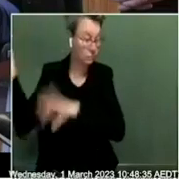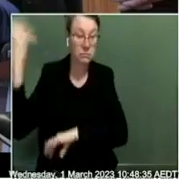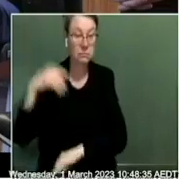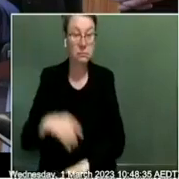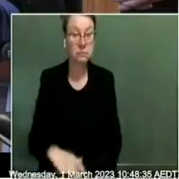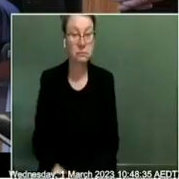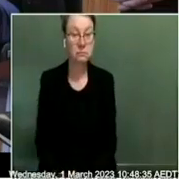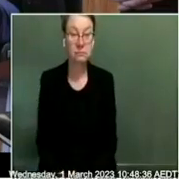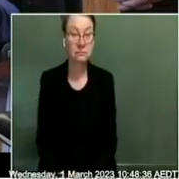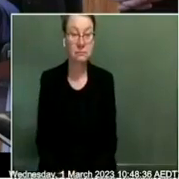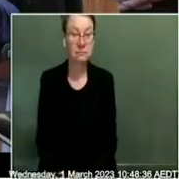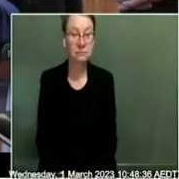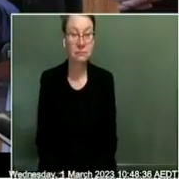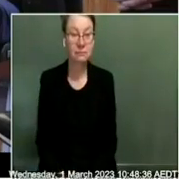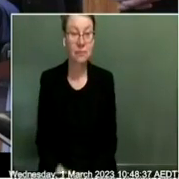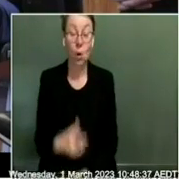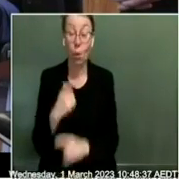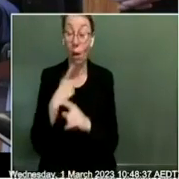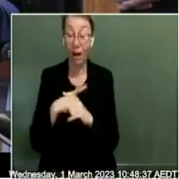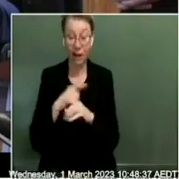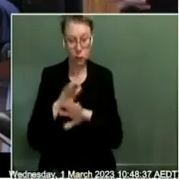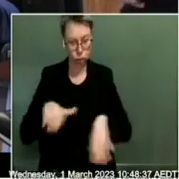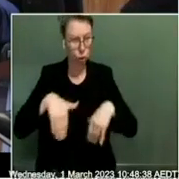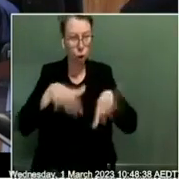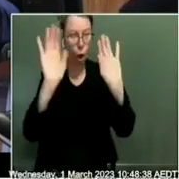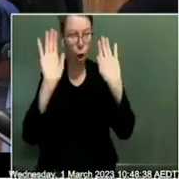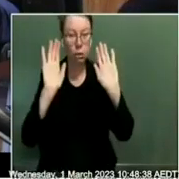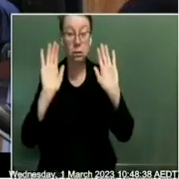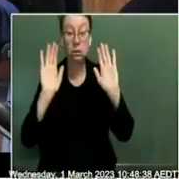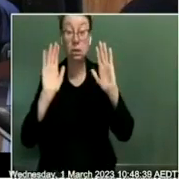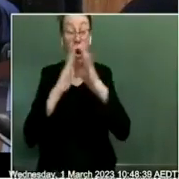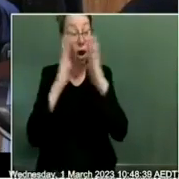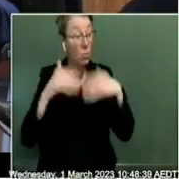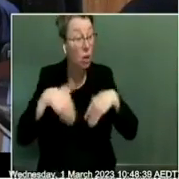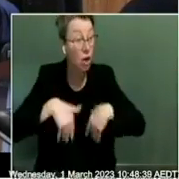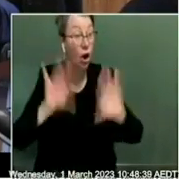gone, his home's gone, he's lost everything.